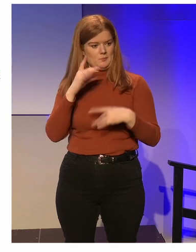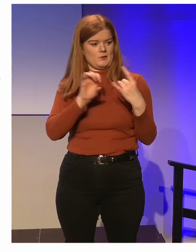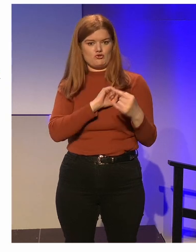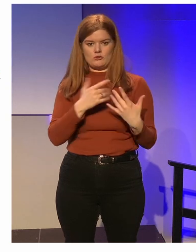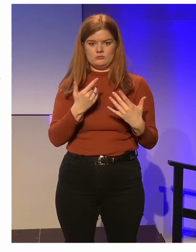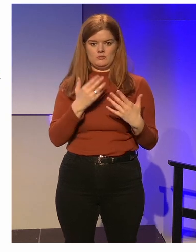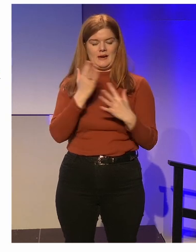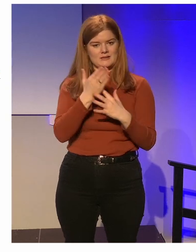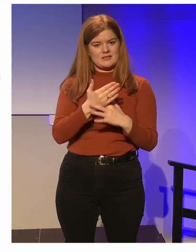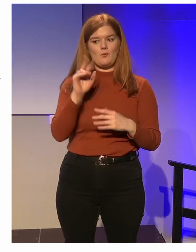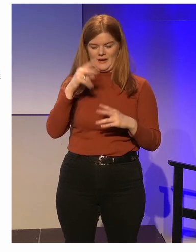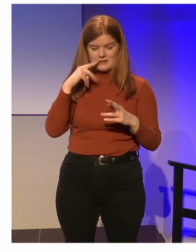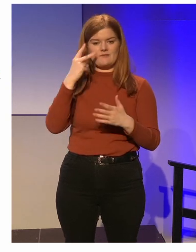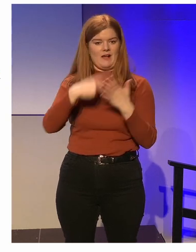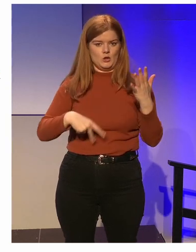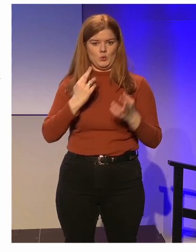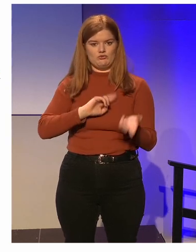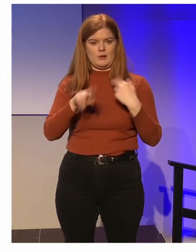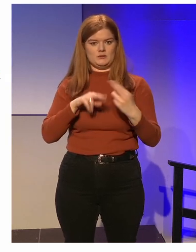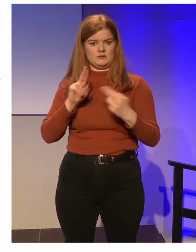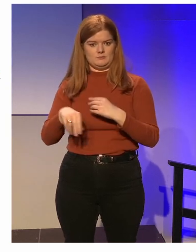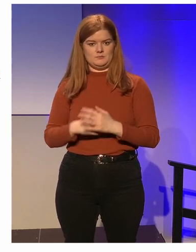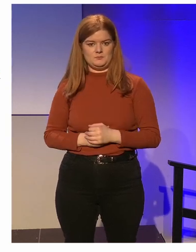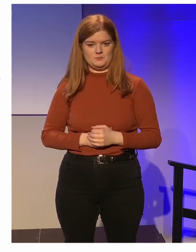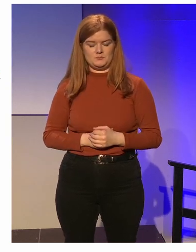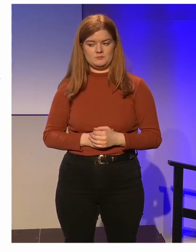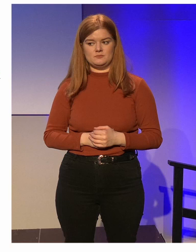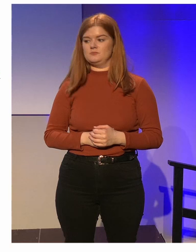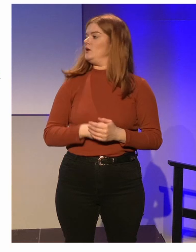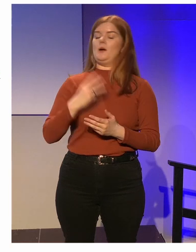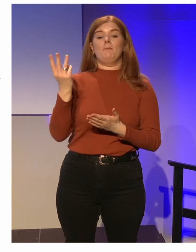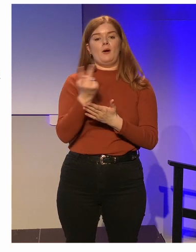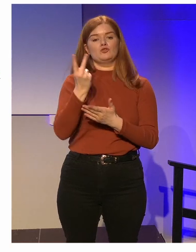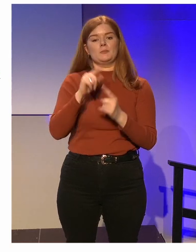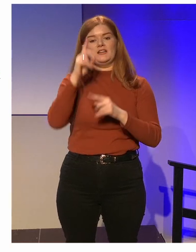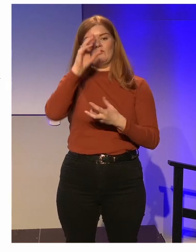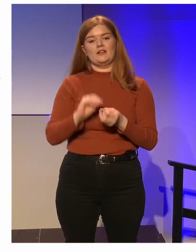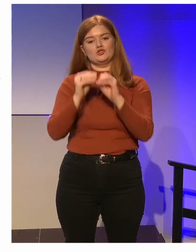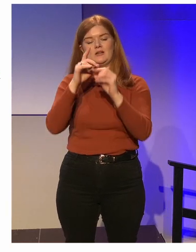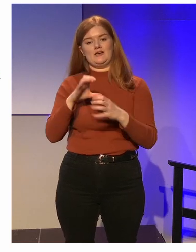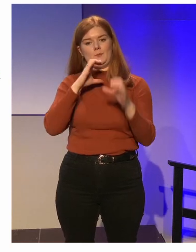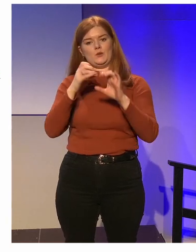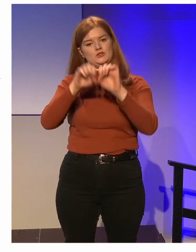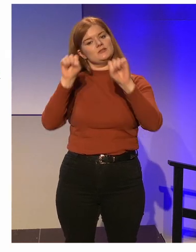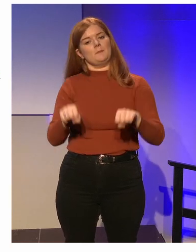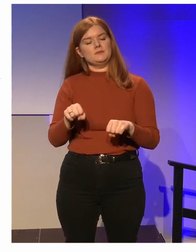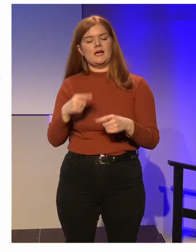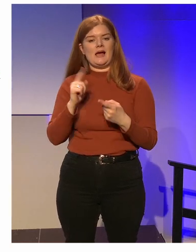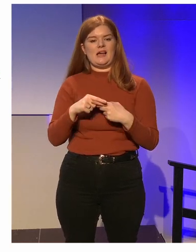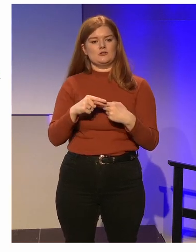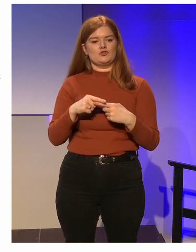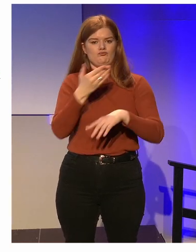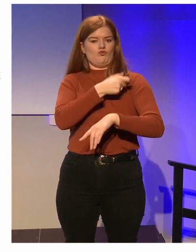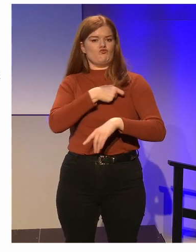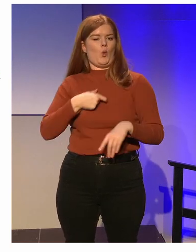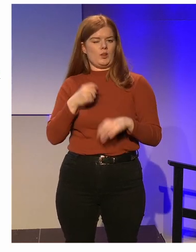sure, and we see the value in being that responsive. Partnership and innovation, I think, and communication systems, and role clarity